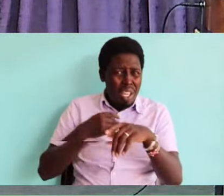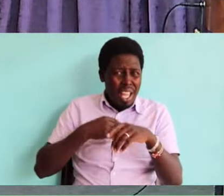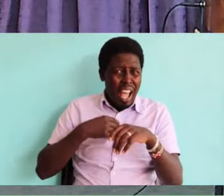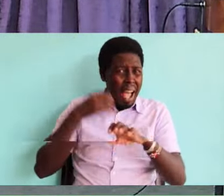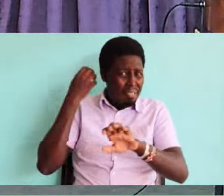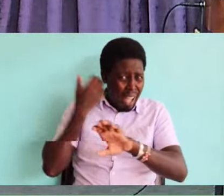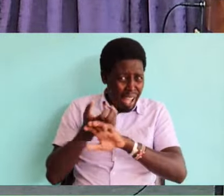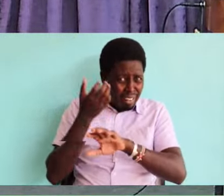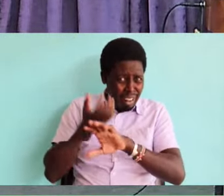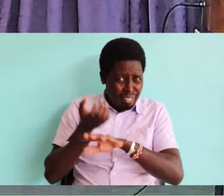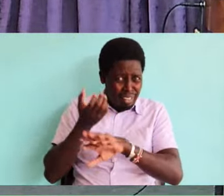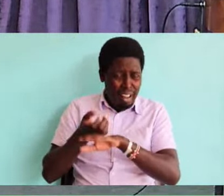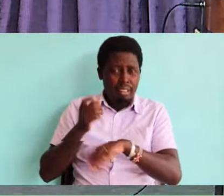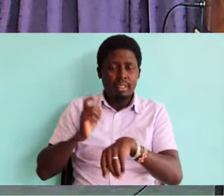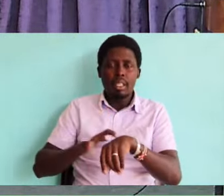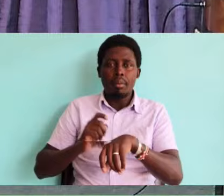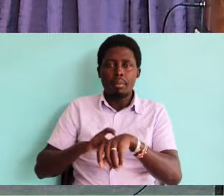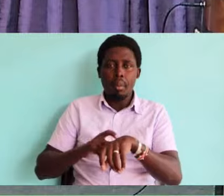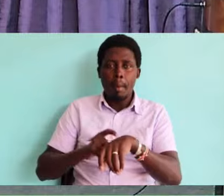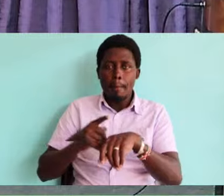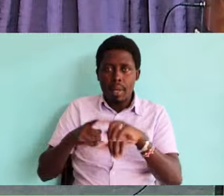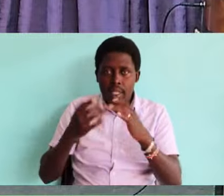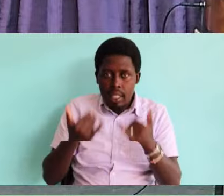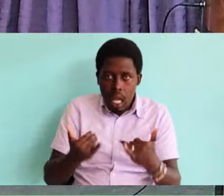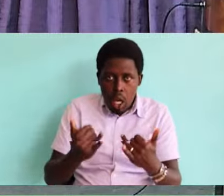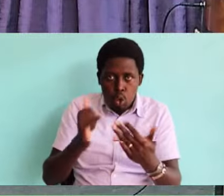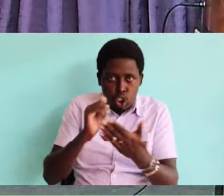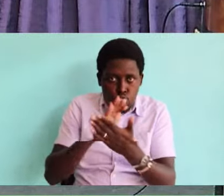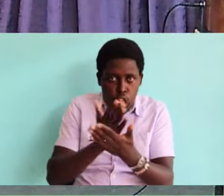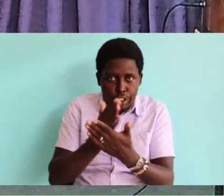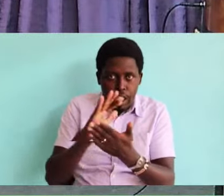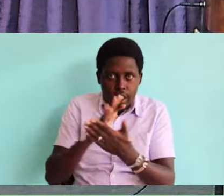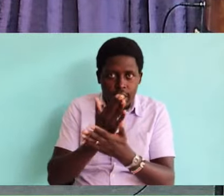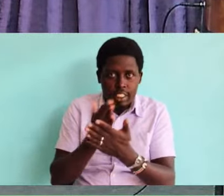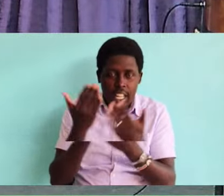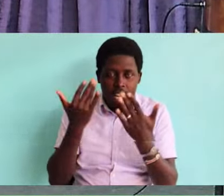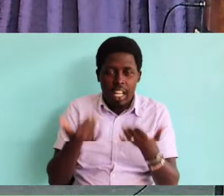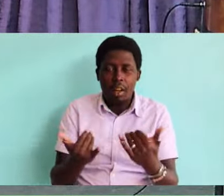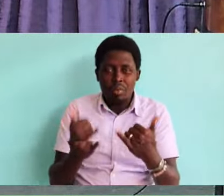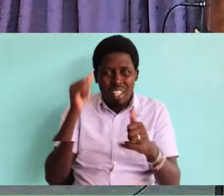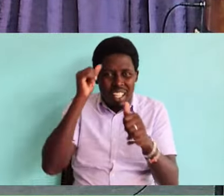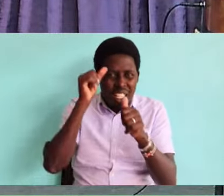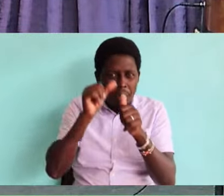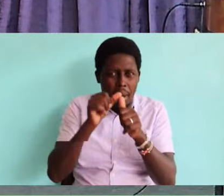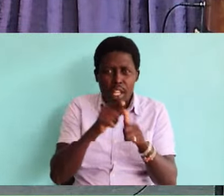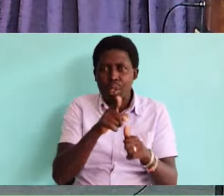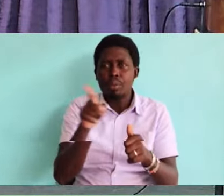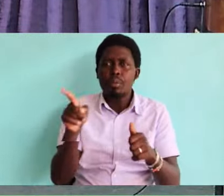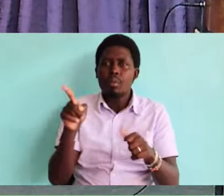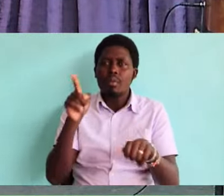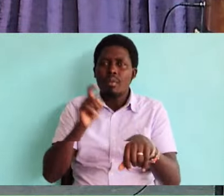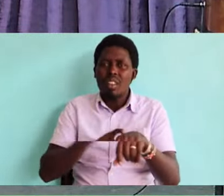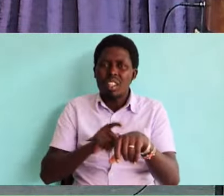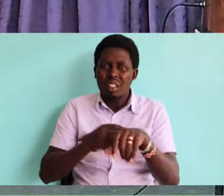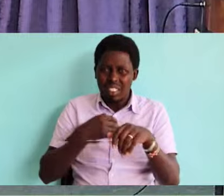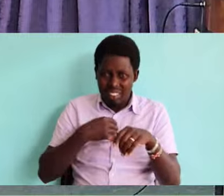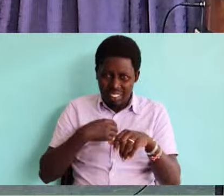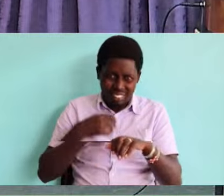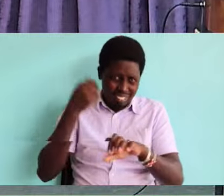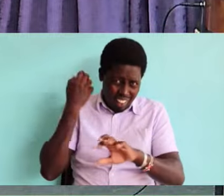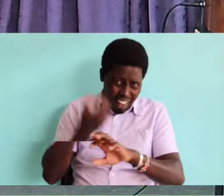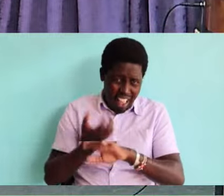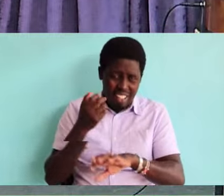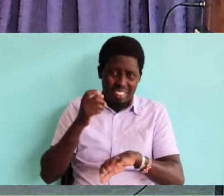I want to share with us this morning and remind you that even when you go through those times, you